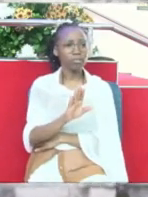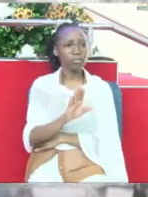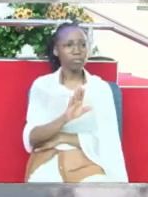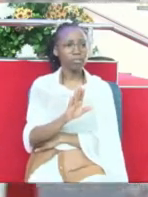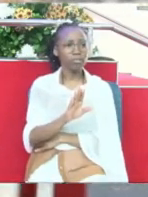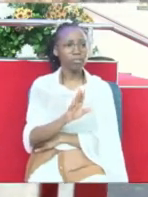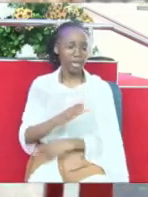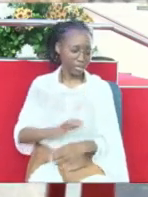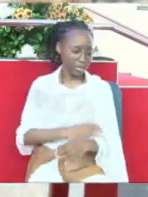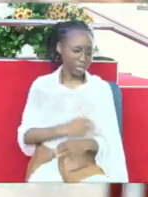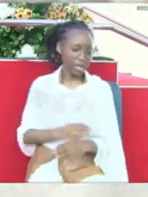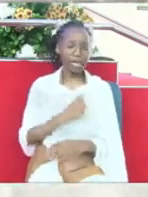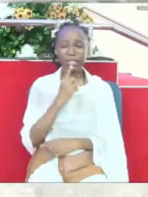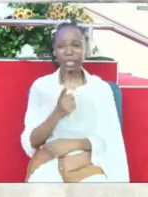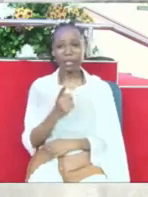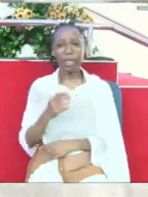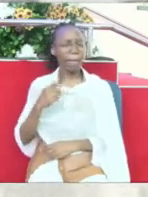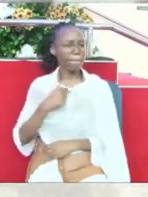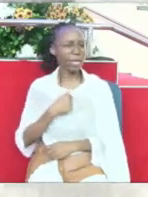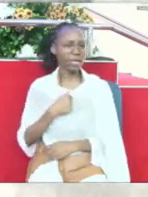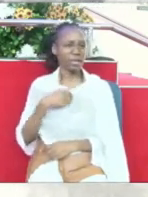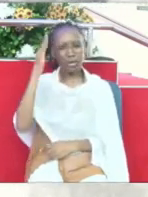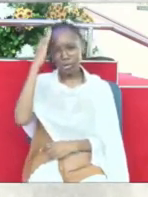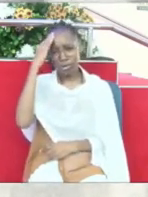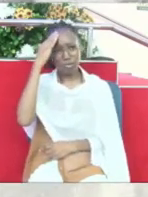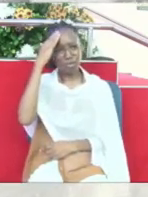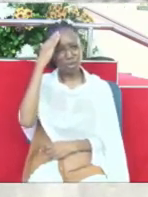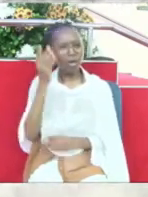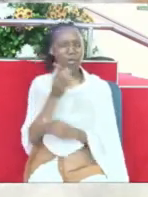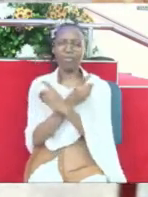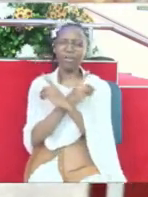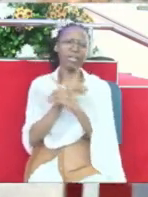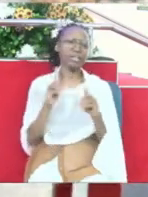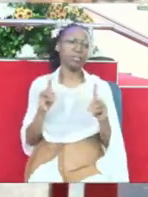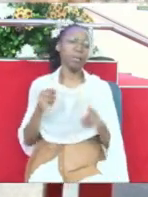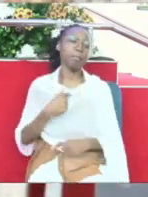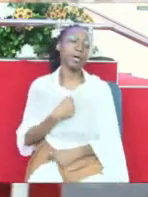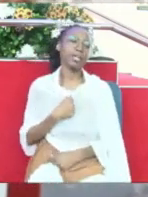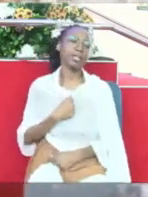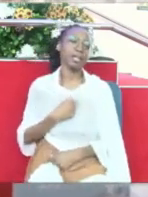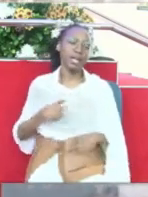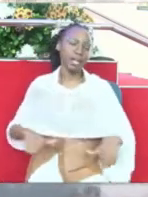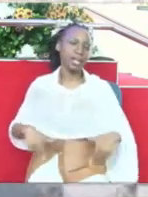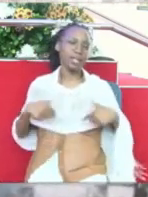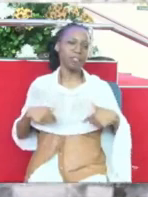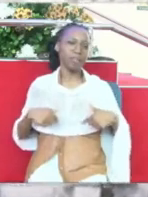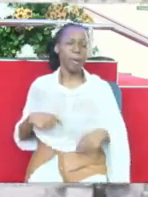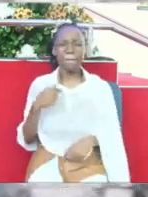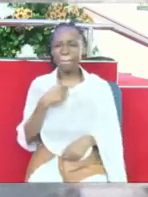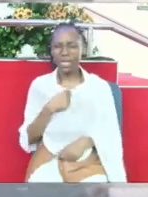and said, I know my Redeemer liveth. Najua mkombozi wangu anaishi. I spoke with him